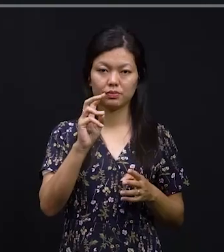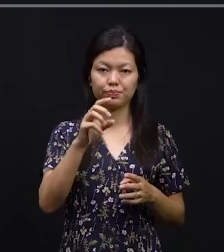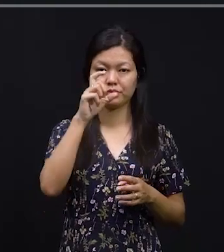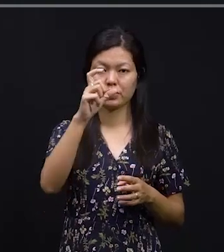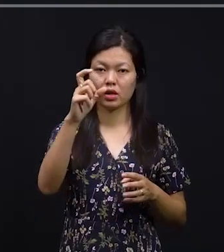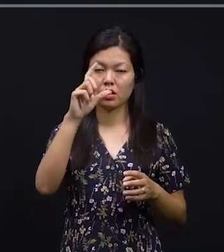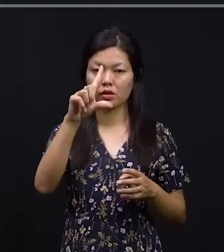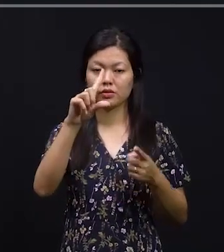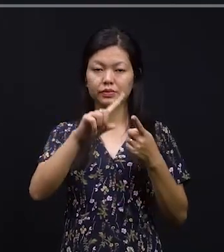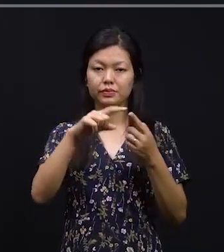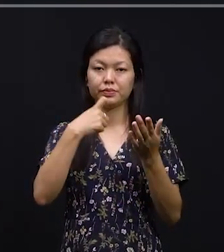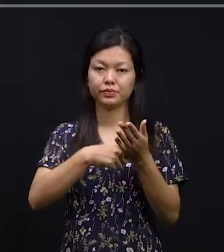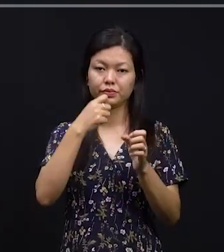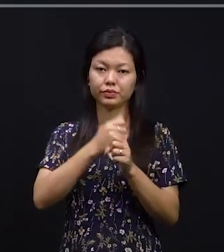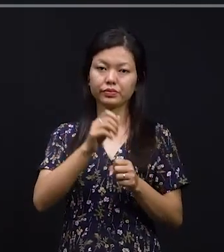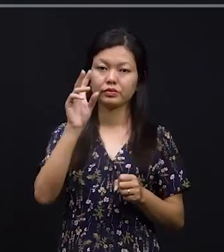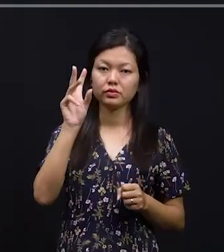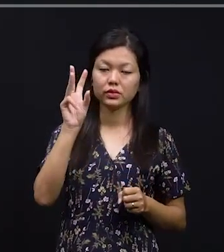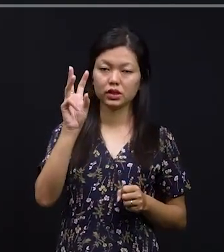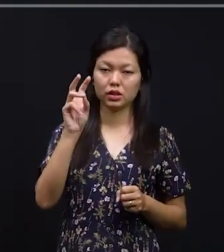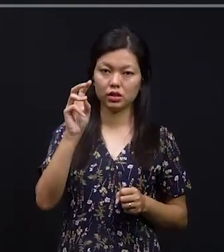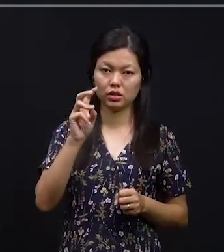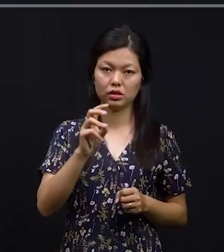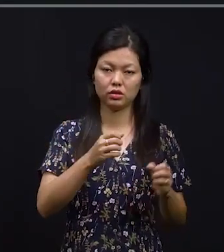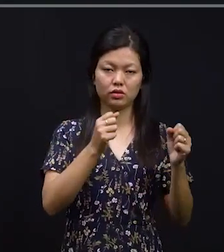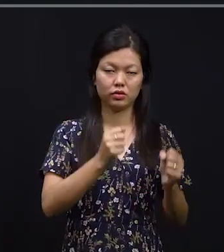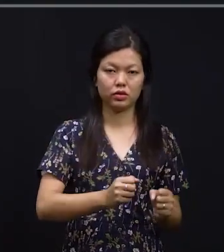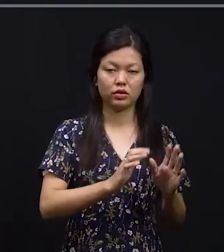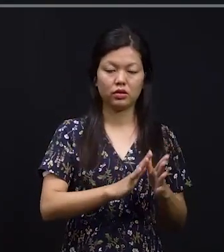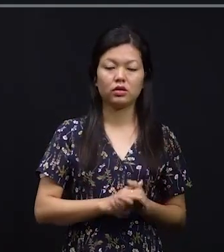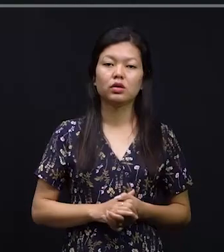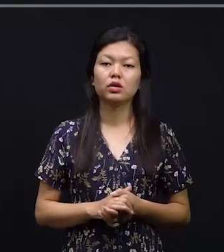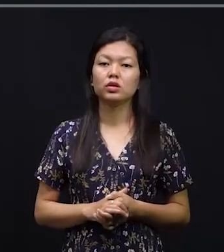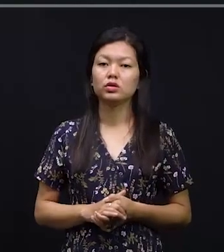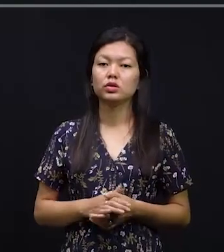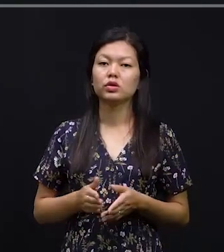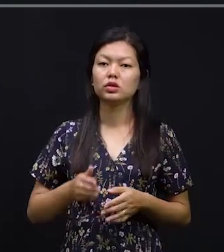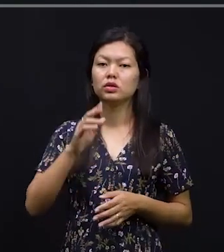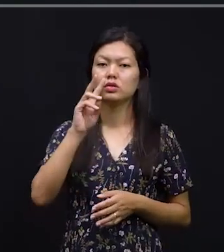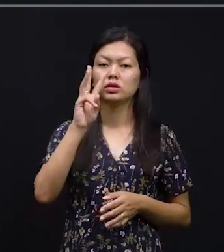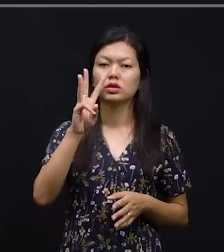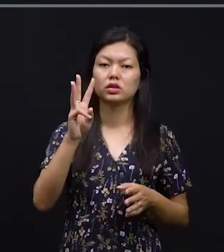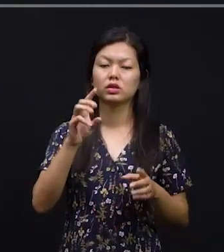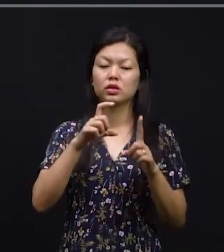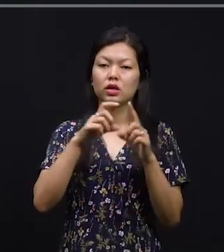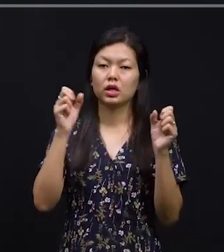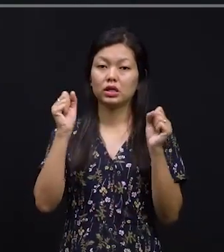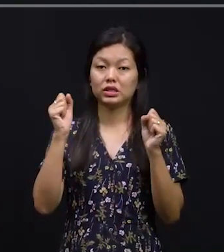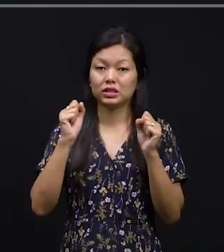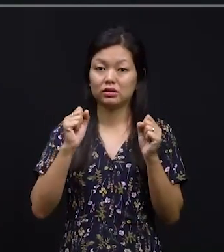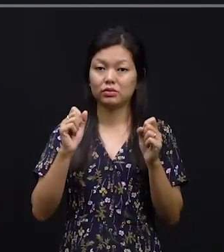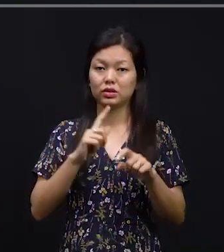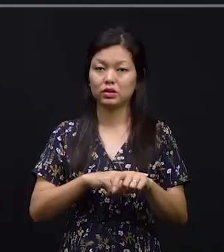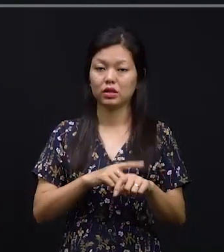still in the office on the 24th of December. I want you to think of this practically. If you are asked to go to